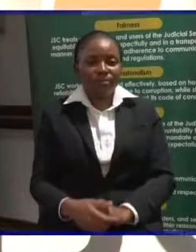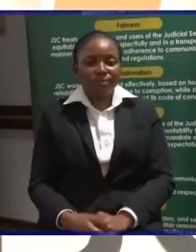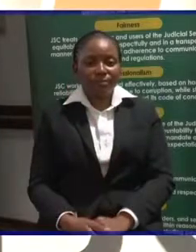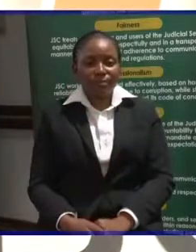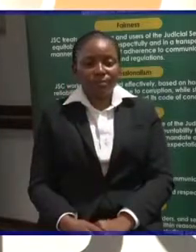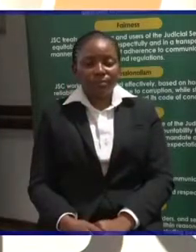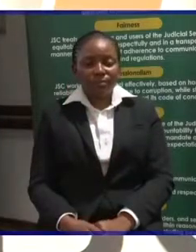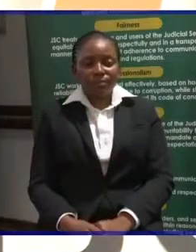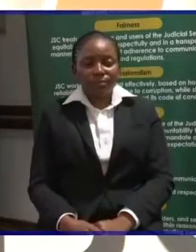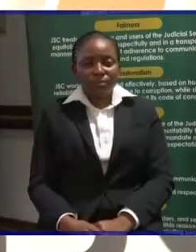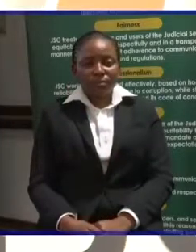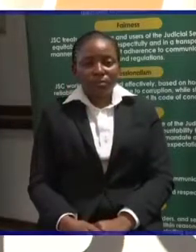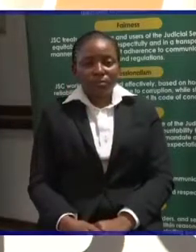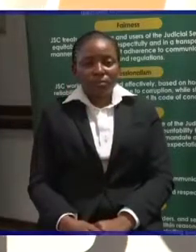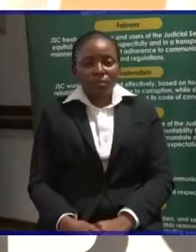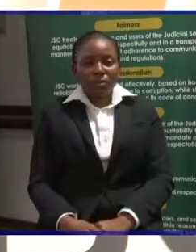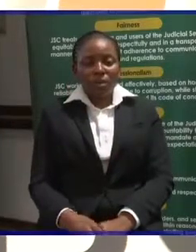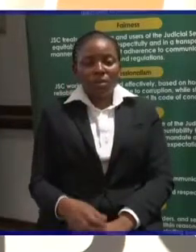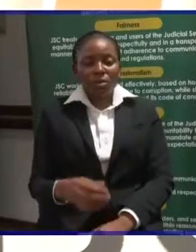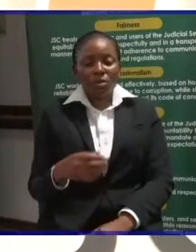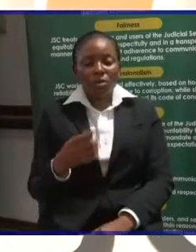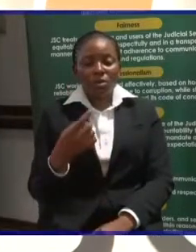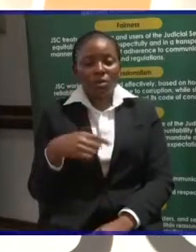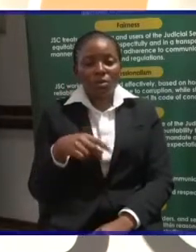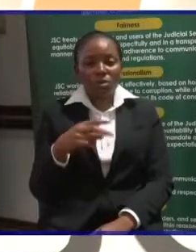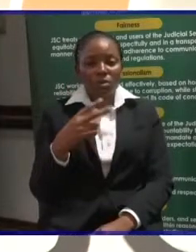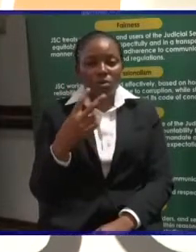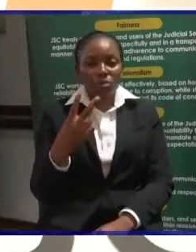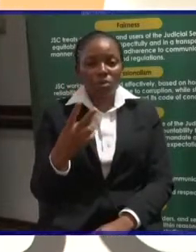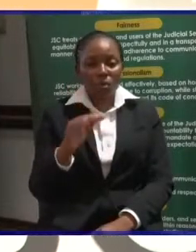I'm going to ask you a two-part question.